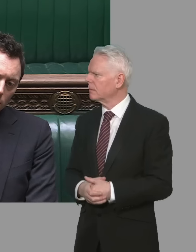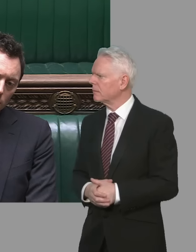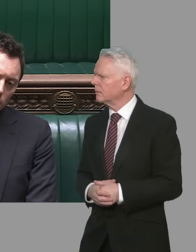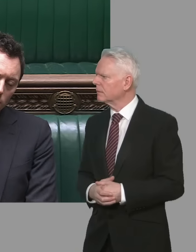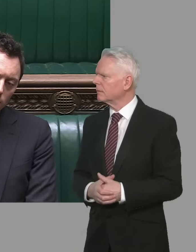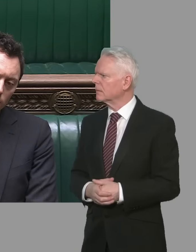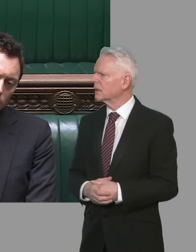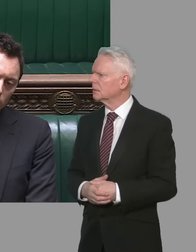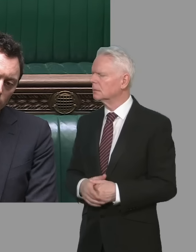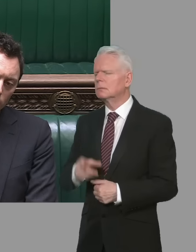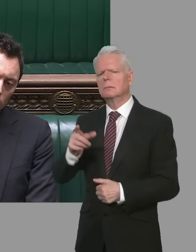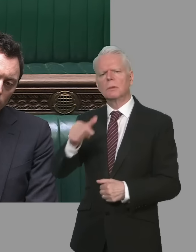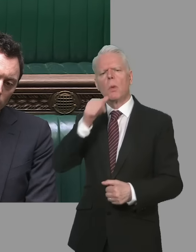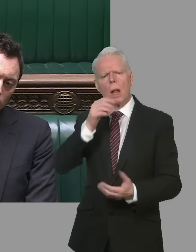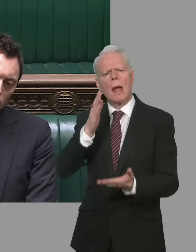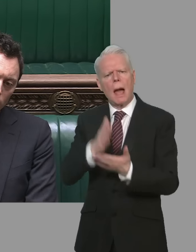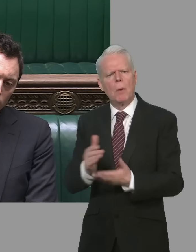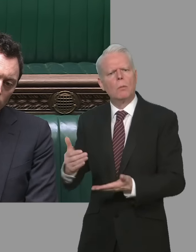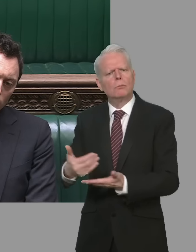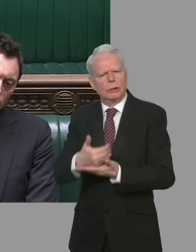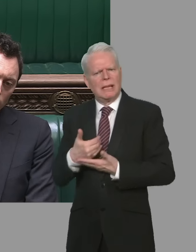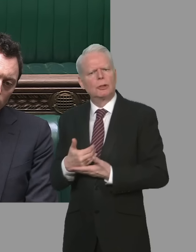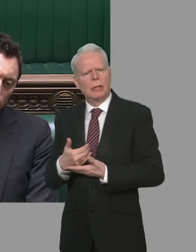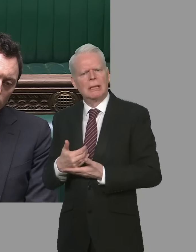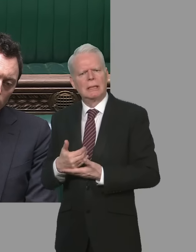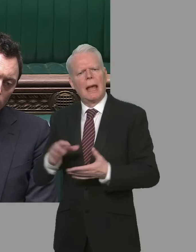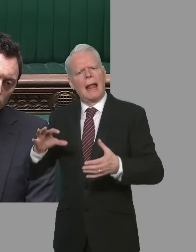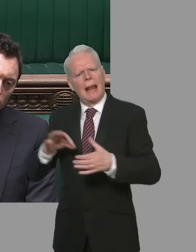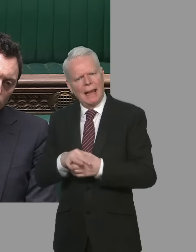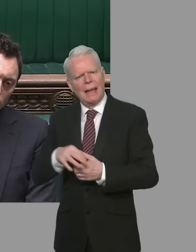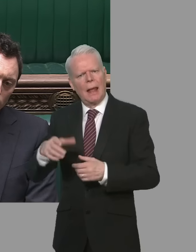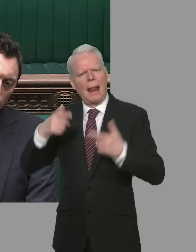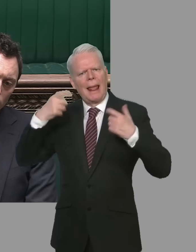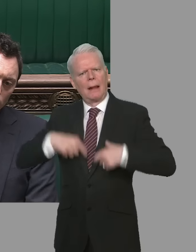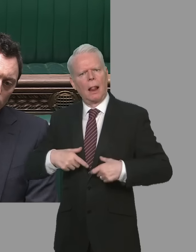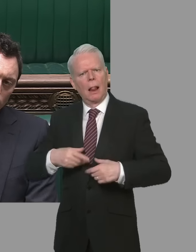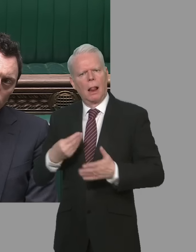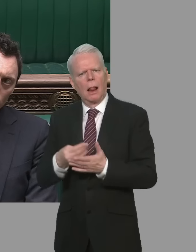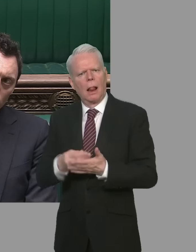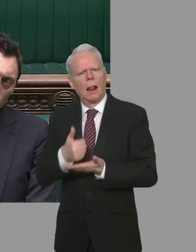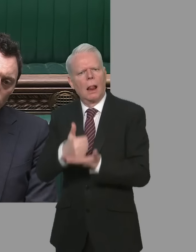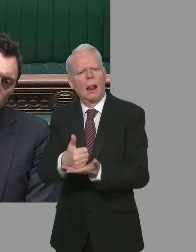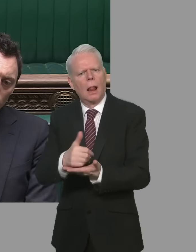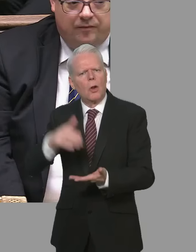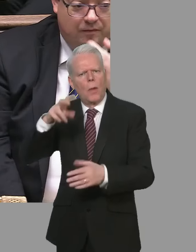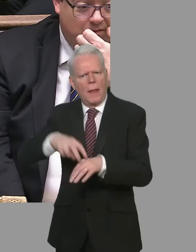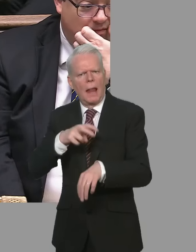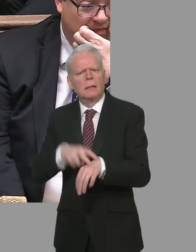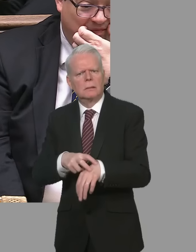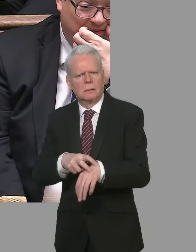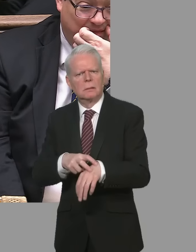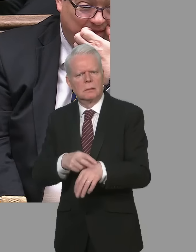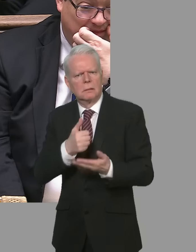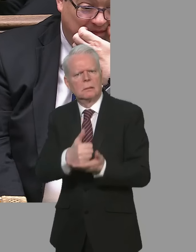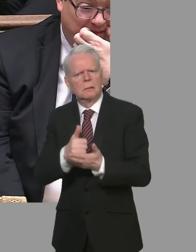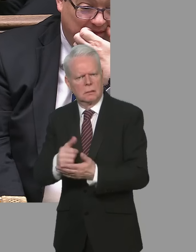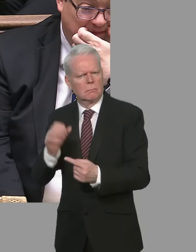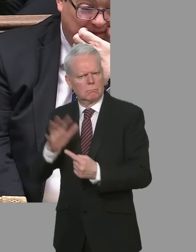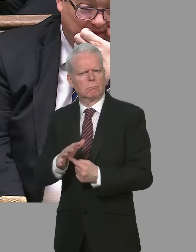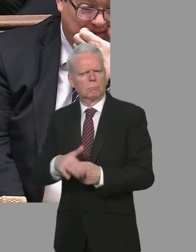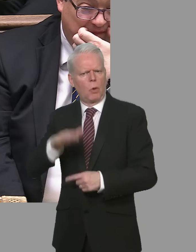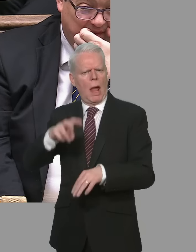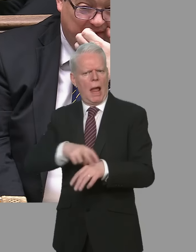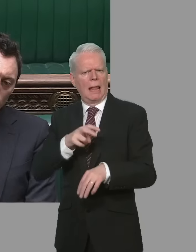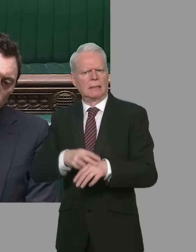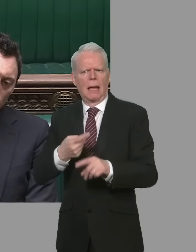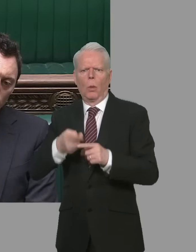Executive. Given the case that he has cited, I was not aware that the last government at any point considered removing